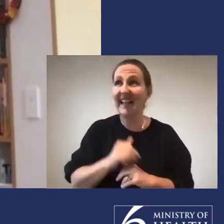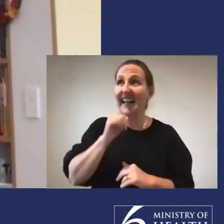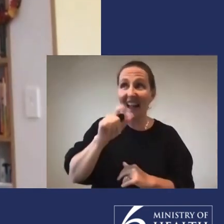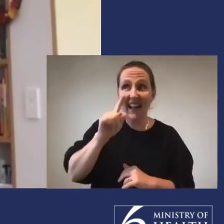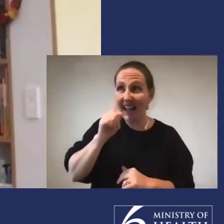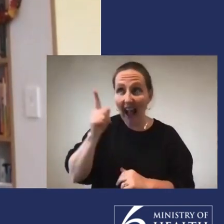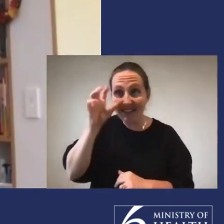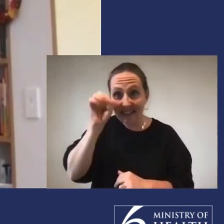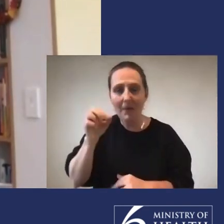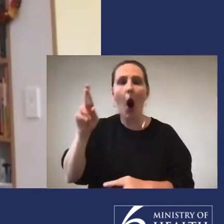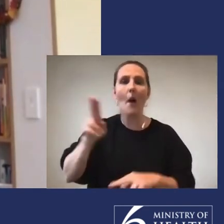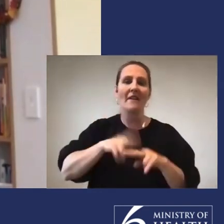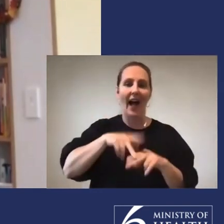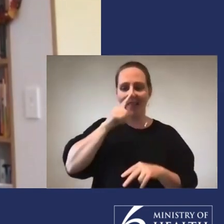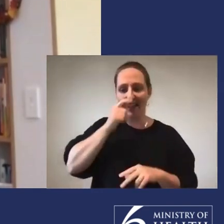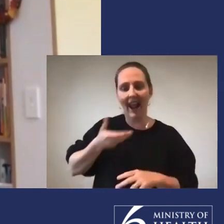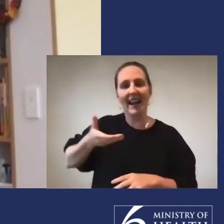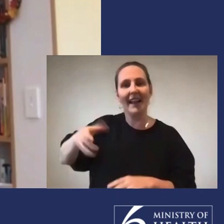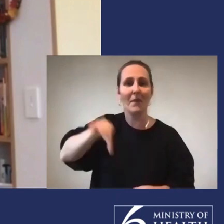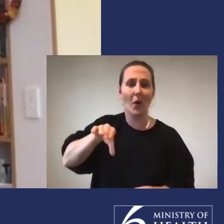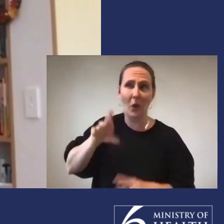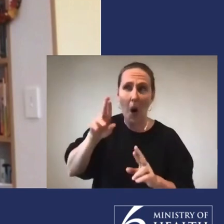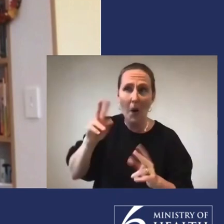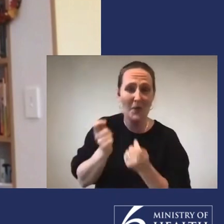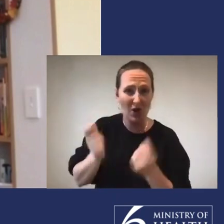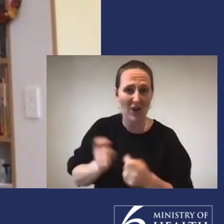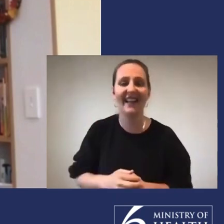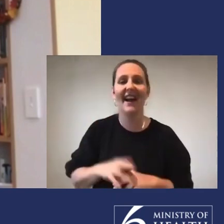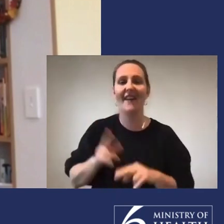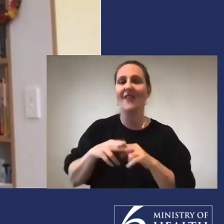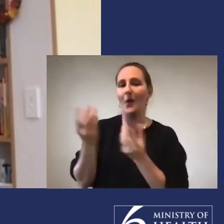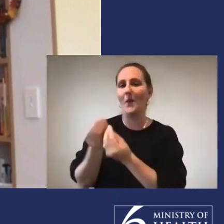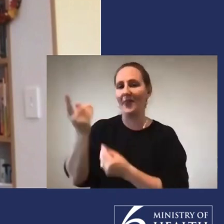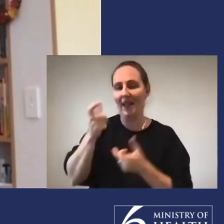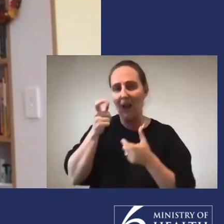up there with her. I made the decision to get double vaccinated